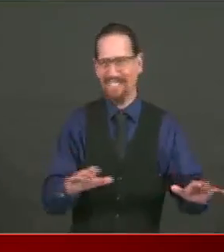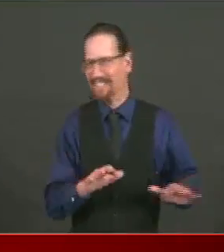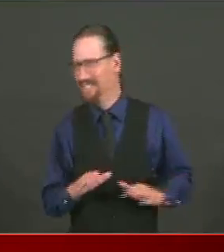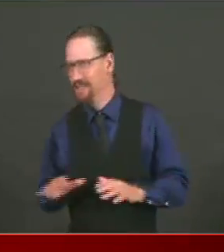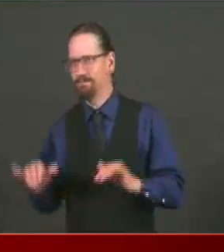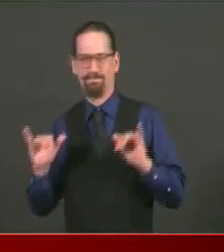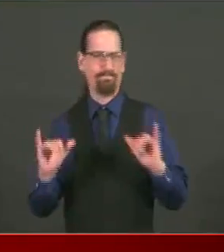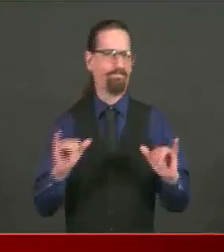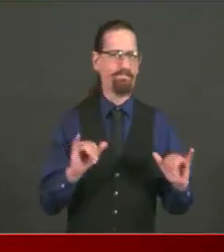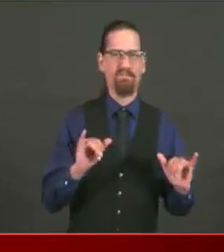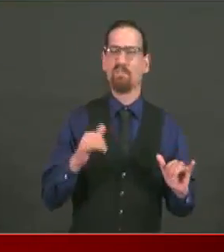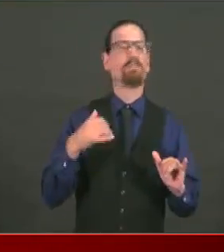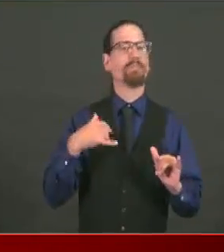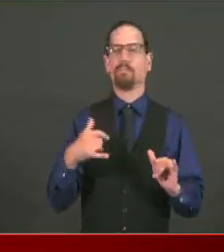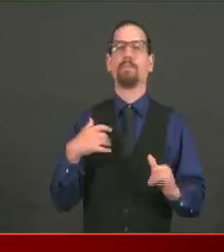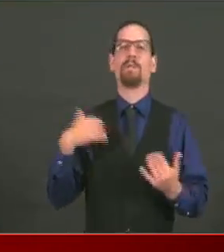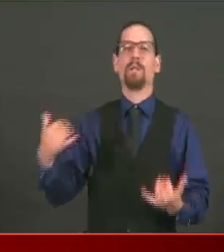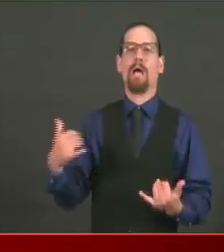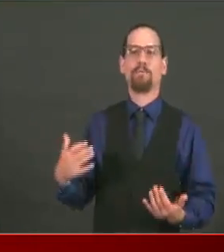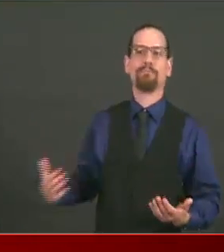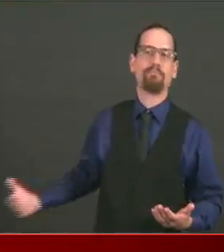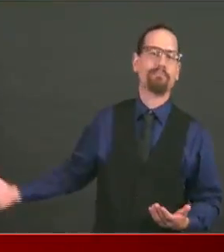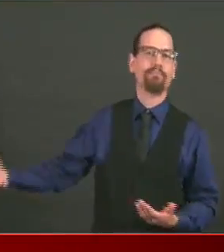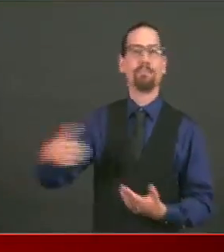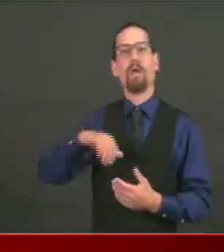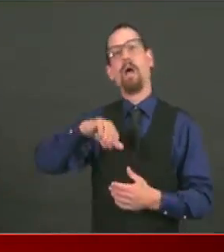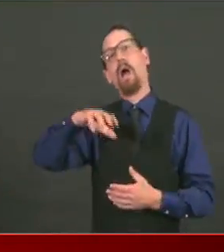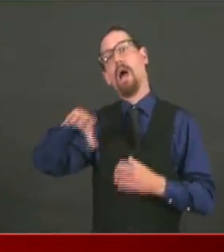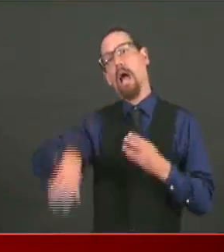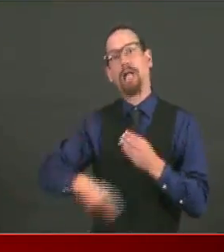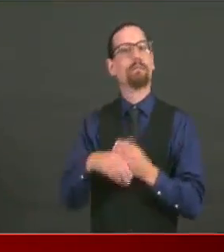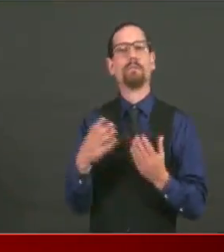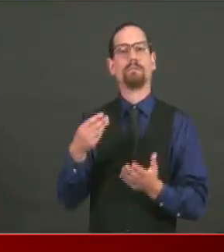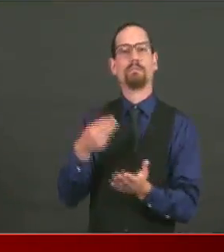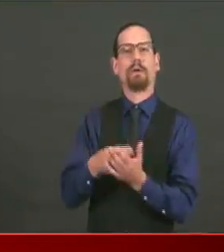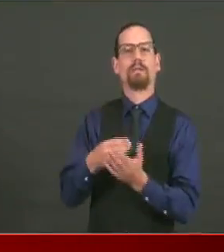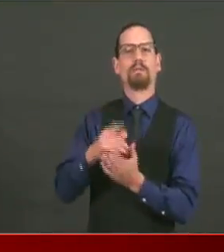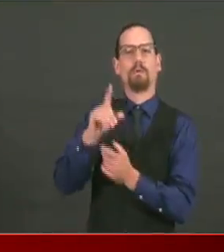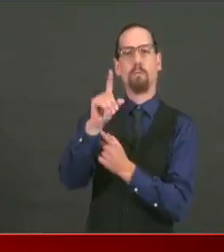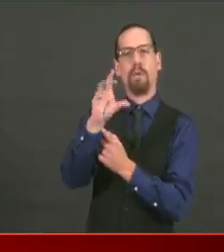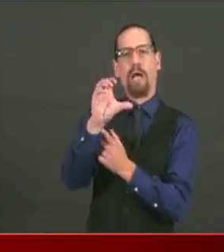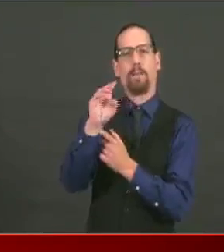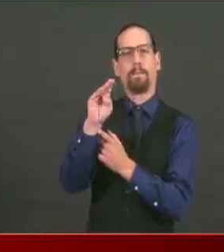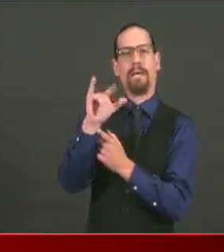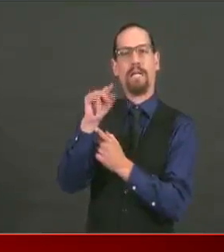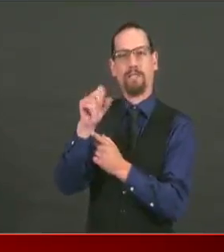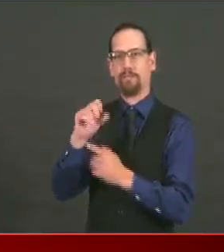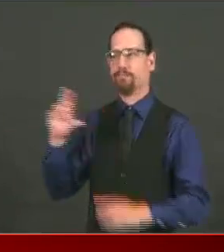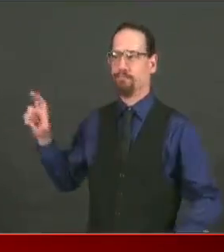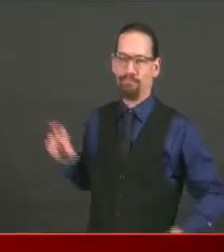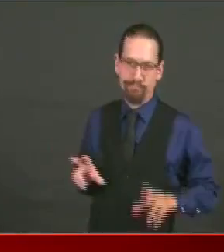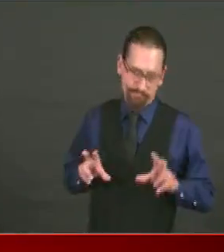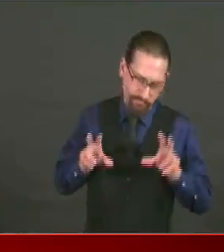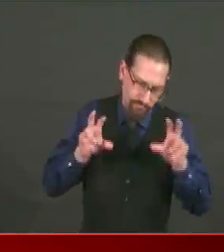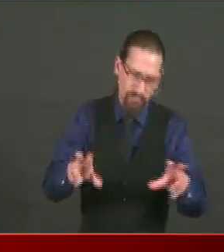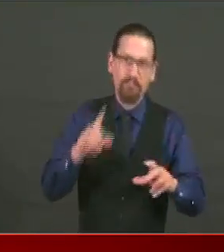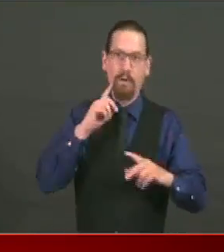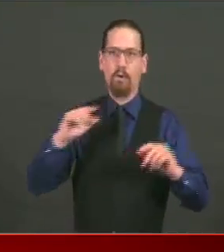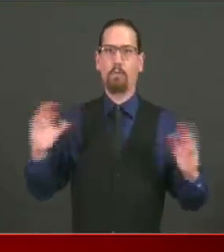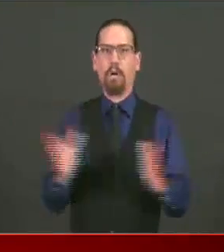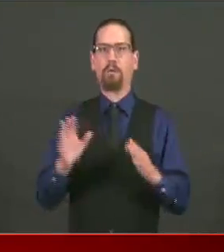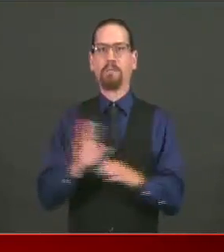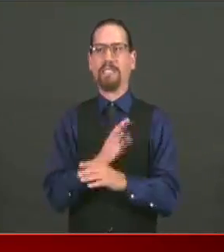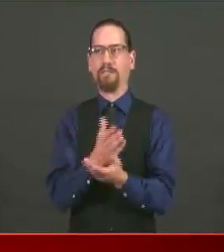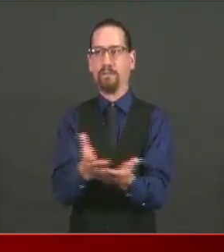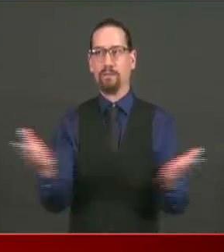additional $100 million investment to directly support Rhode Island's smallest businesses. $50 million of this money will be made available